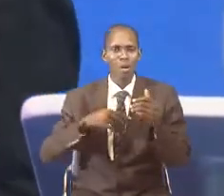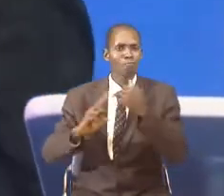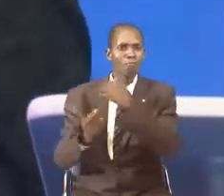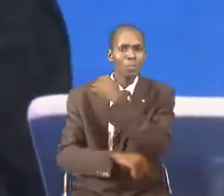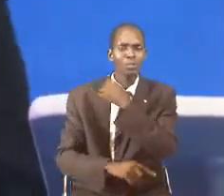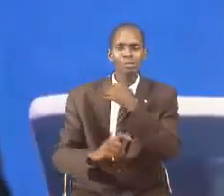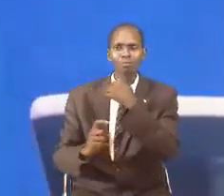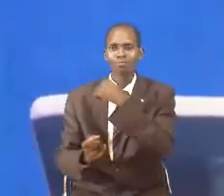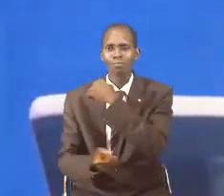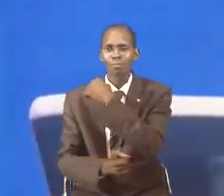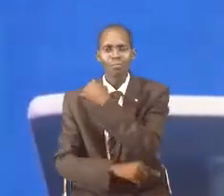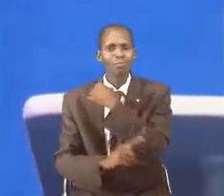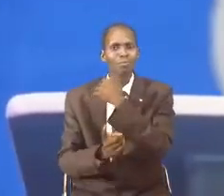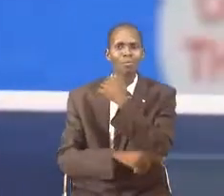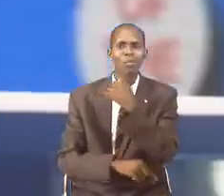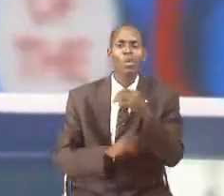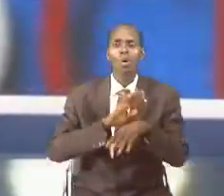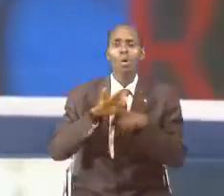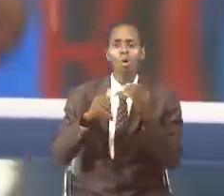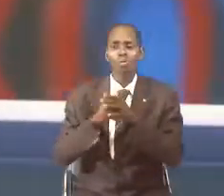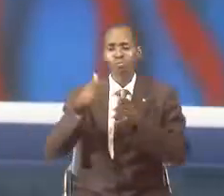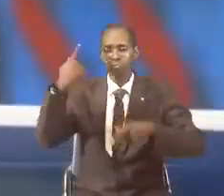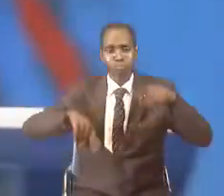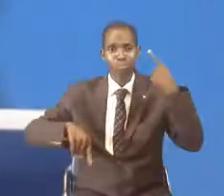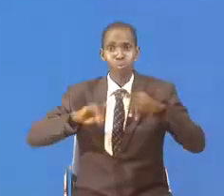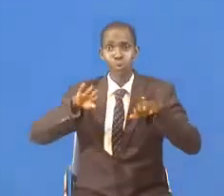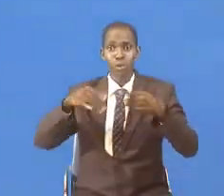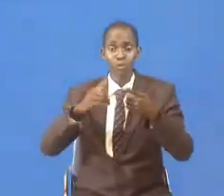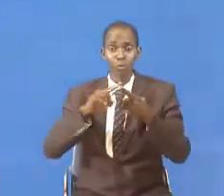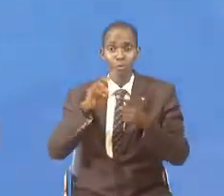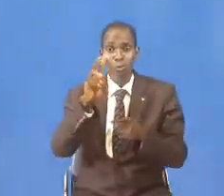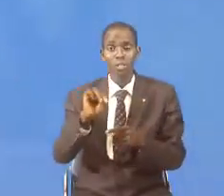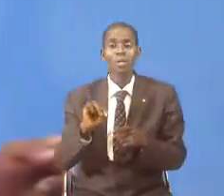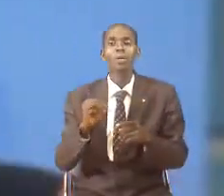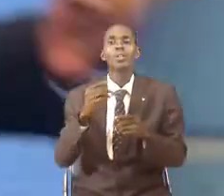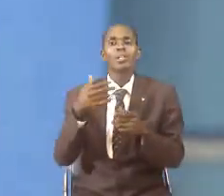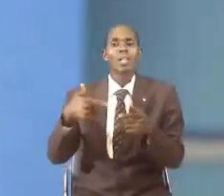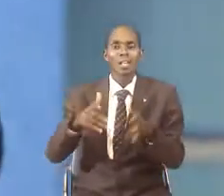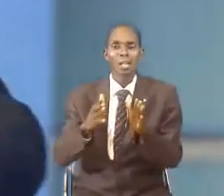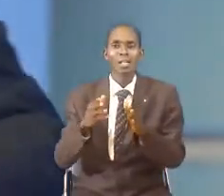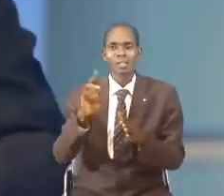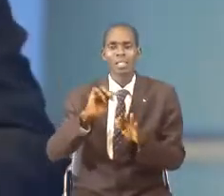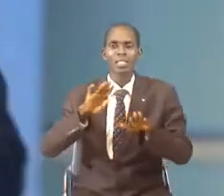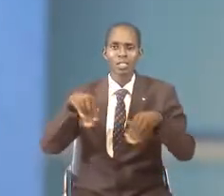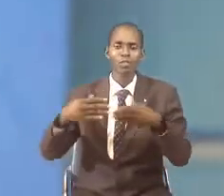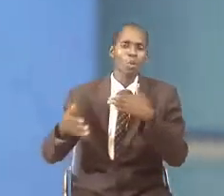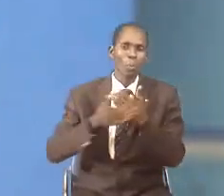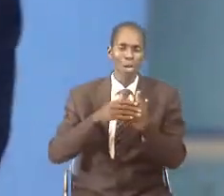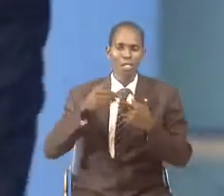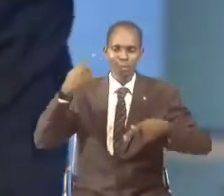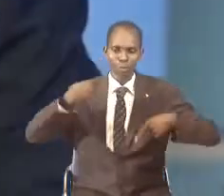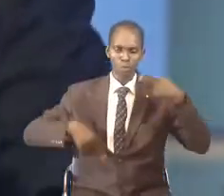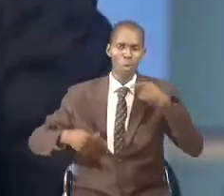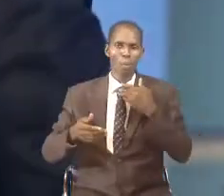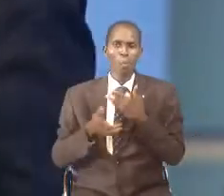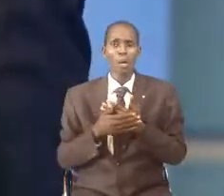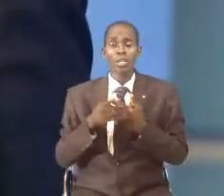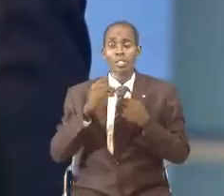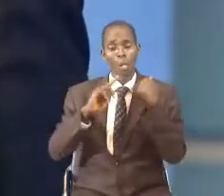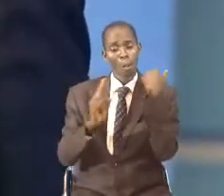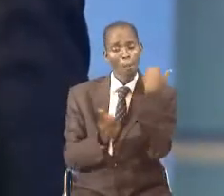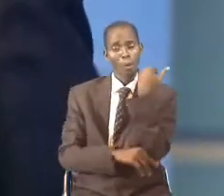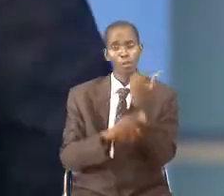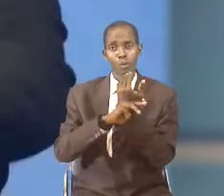All those people you have tormented, go back to them. All the whips you gave them, let them give you the